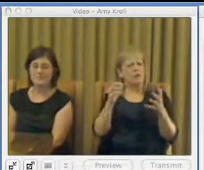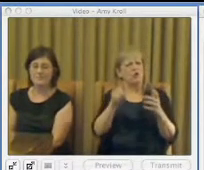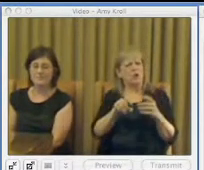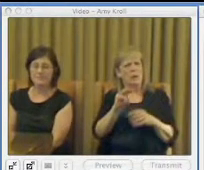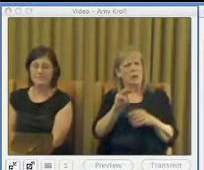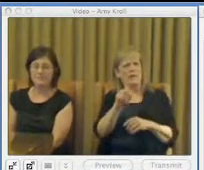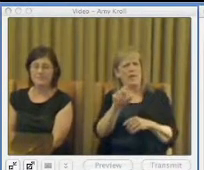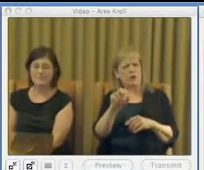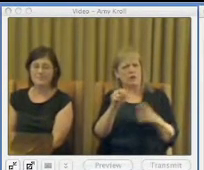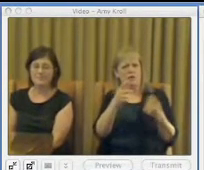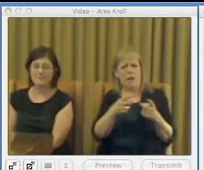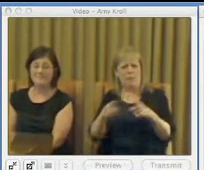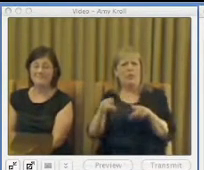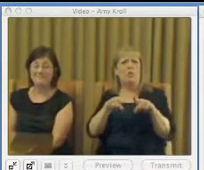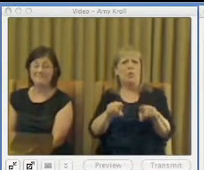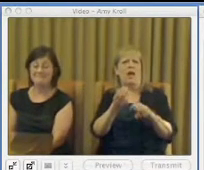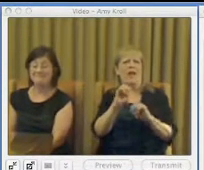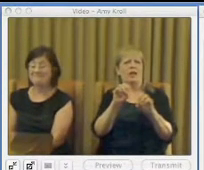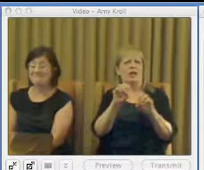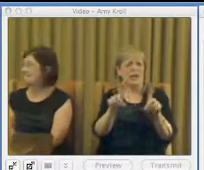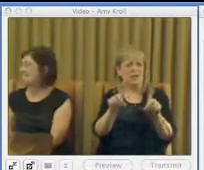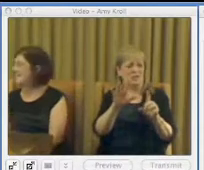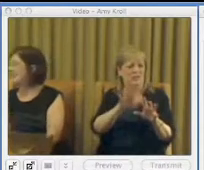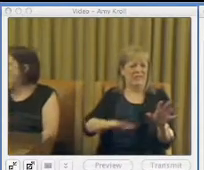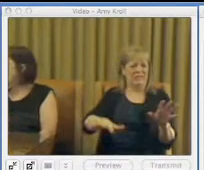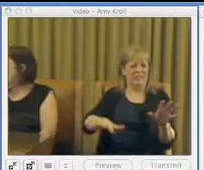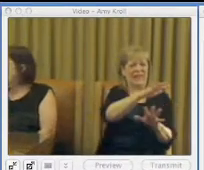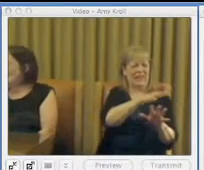setting, and what might that look like?